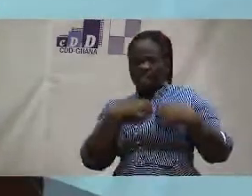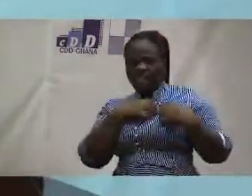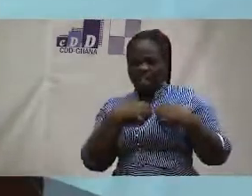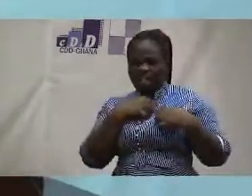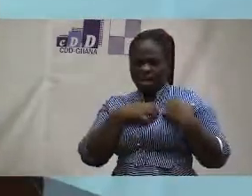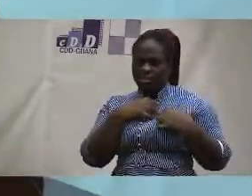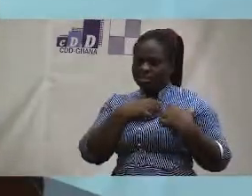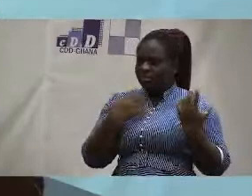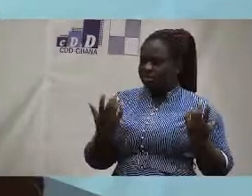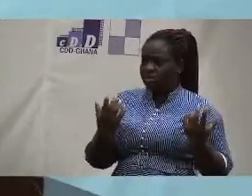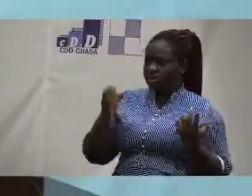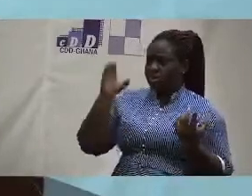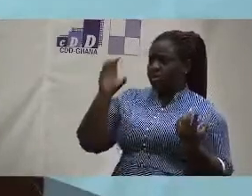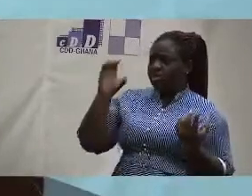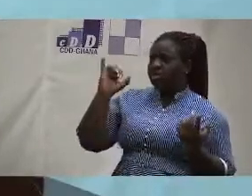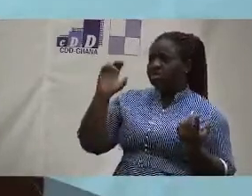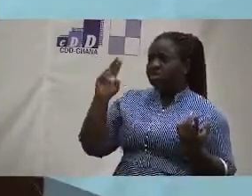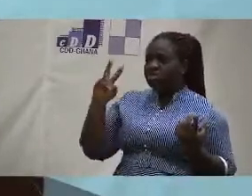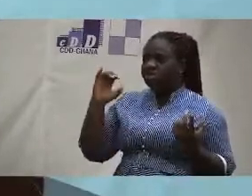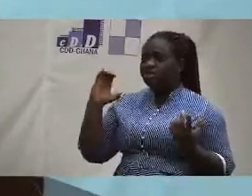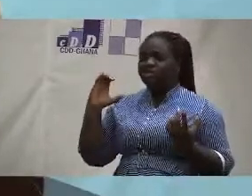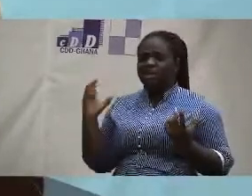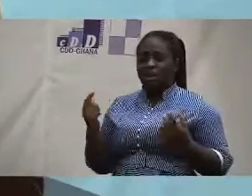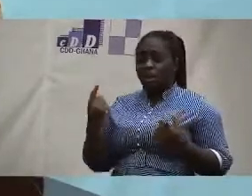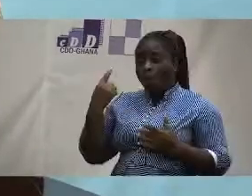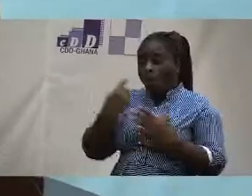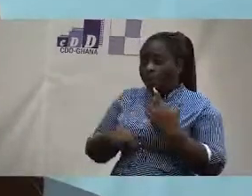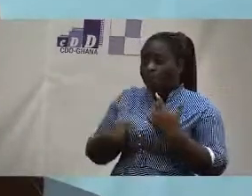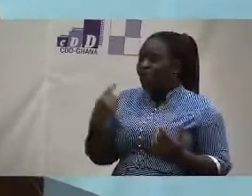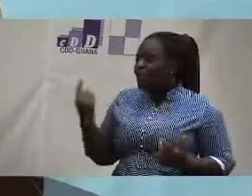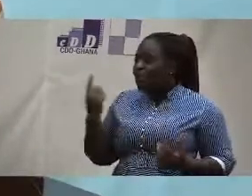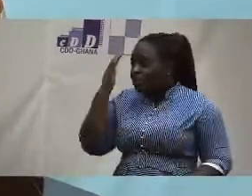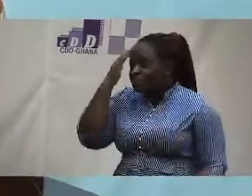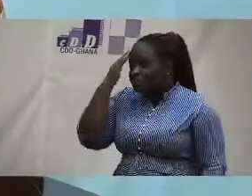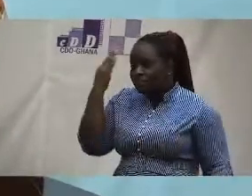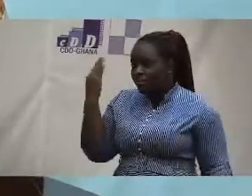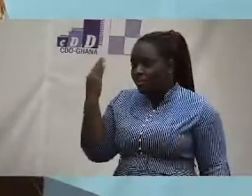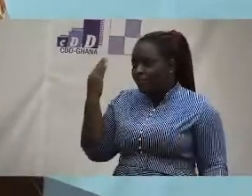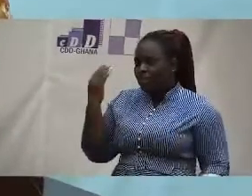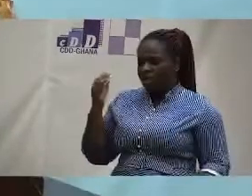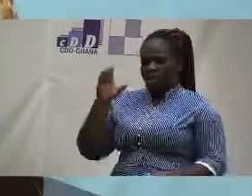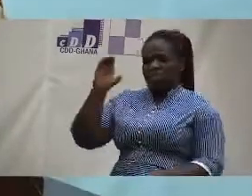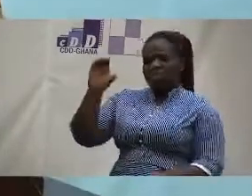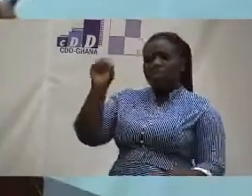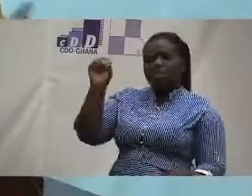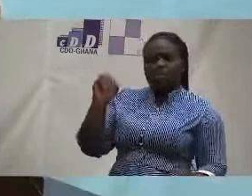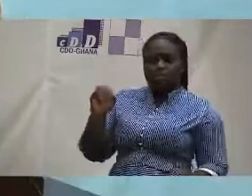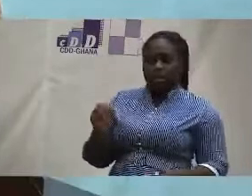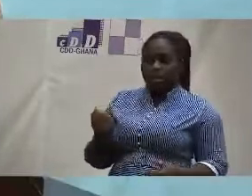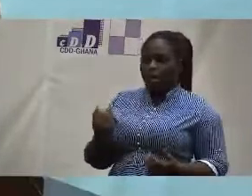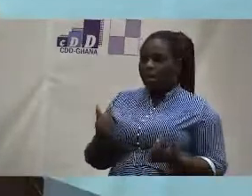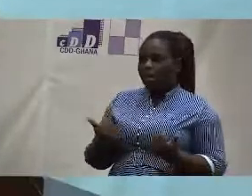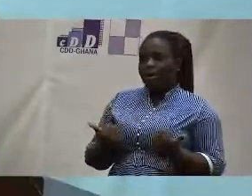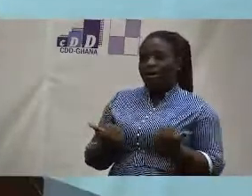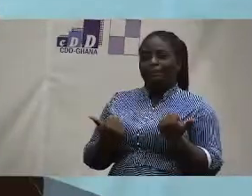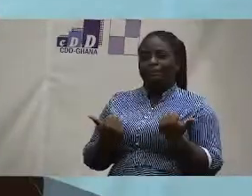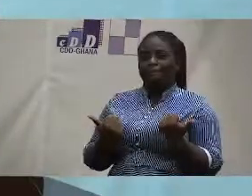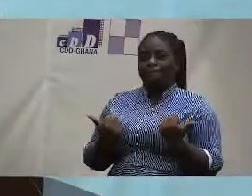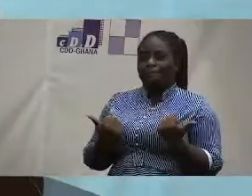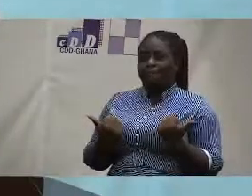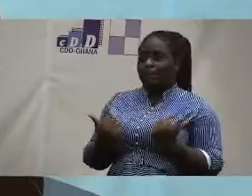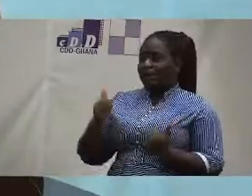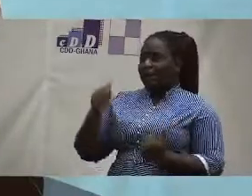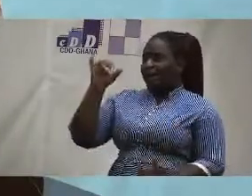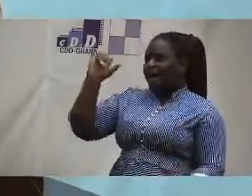driven civil society a la movement. Because what we've always known are civil society who are multi-layered,